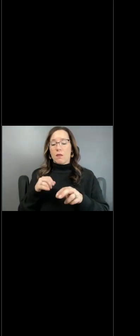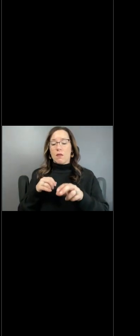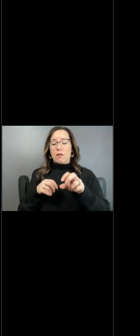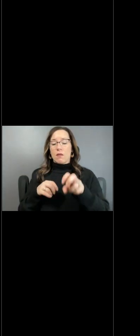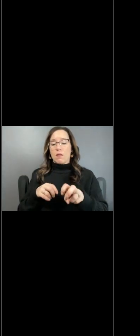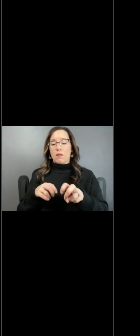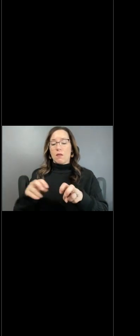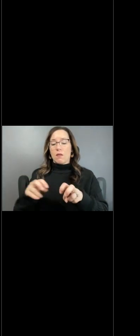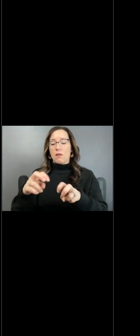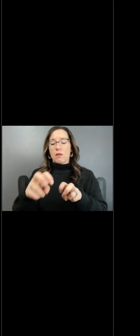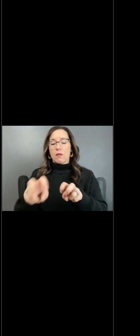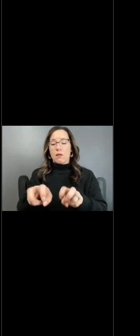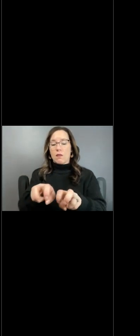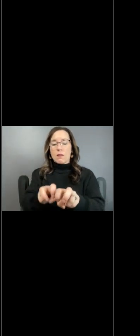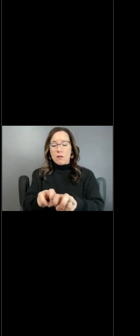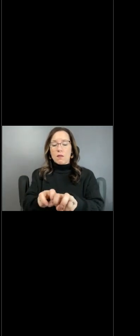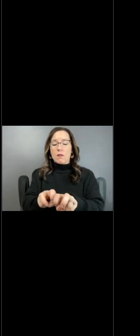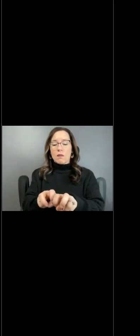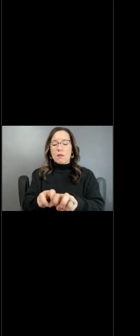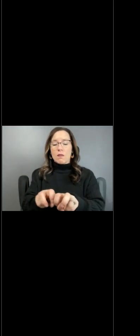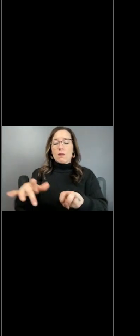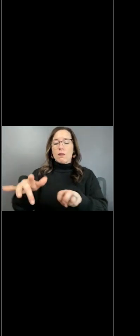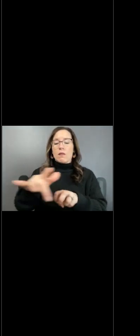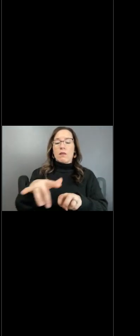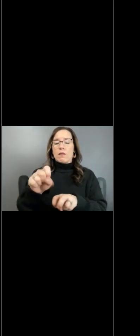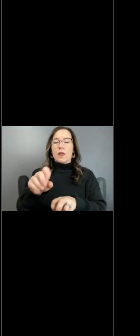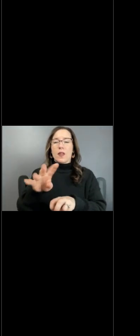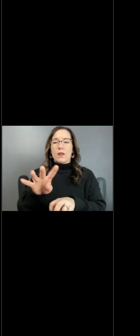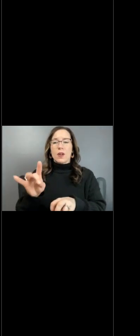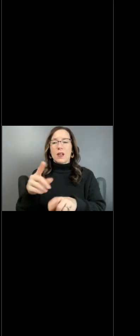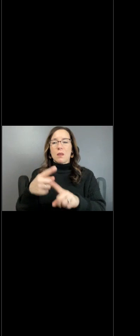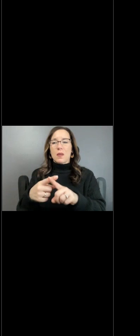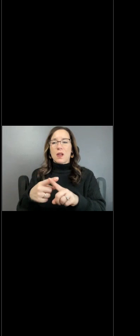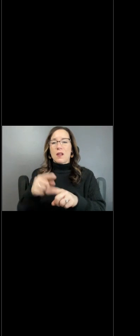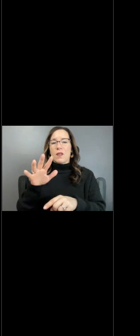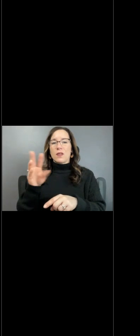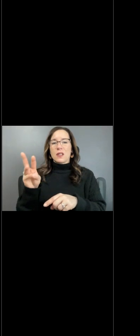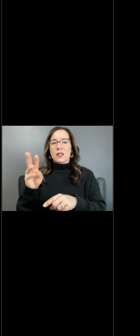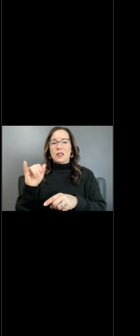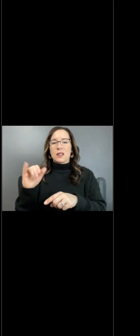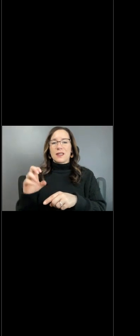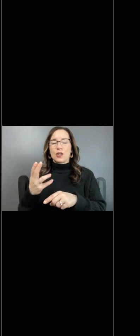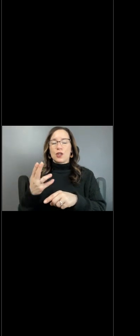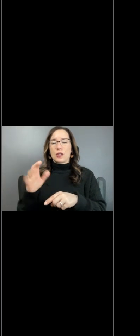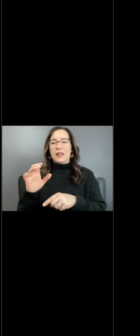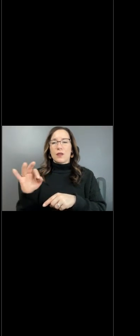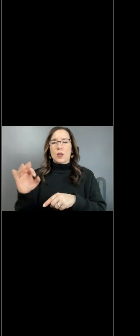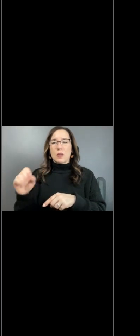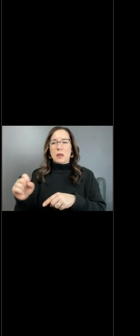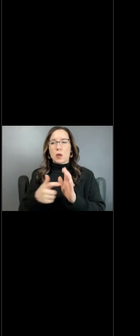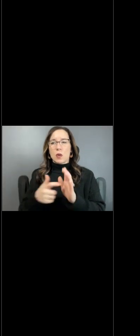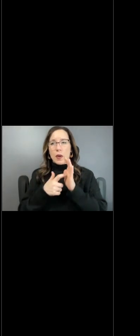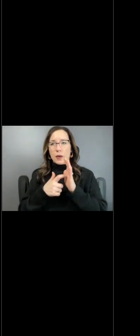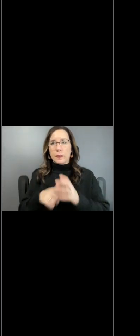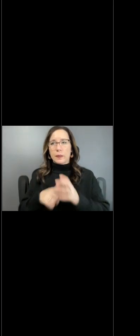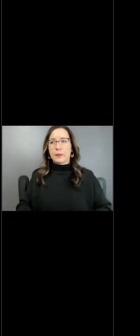toilet, then a 48-inch by 56-inch clear floor space is required.